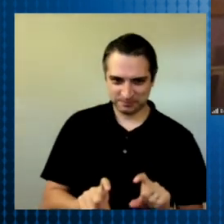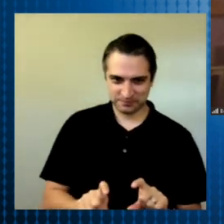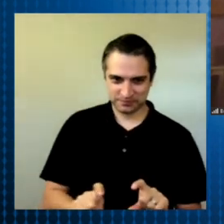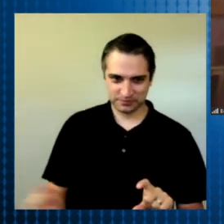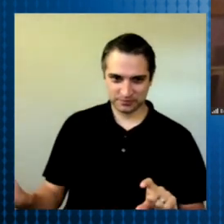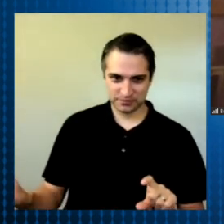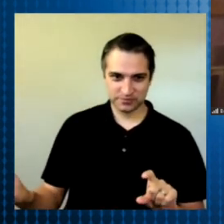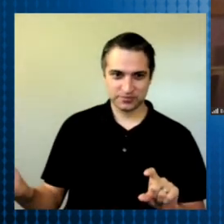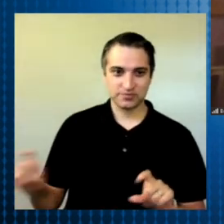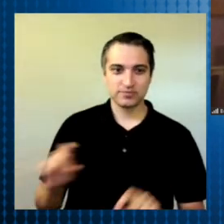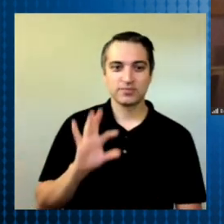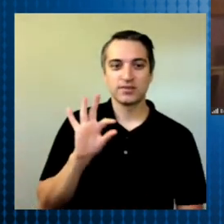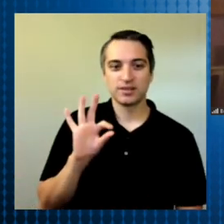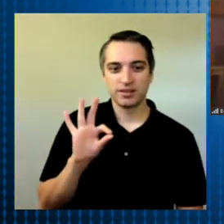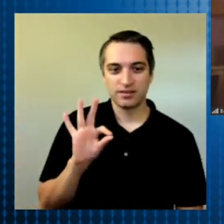to